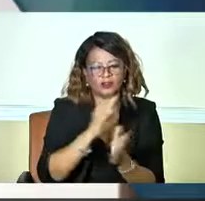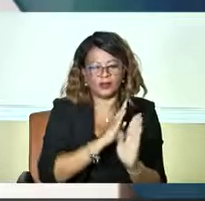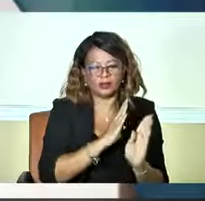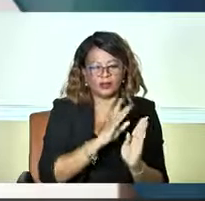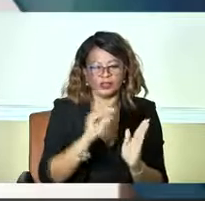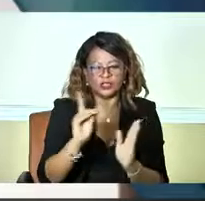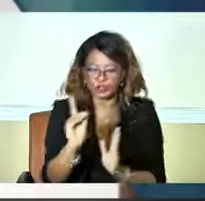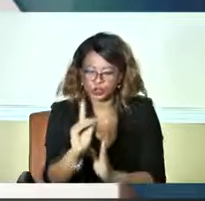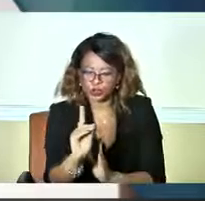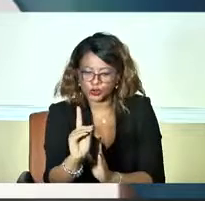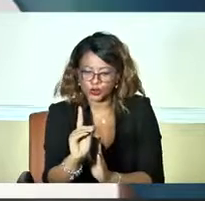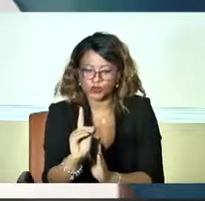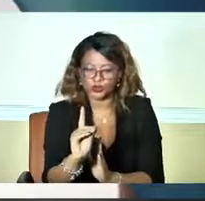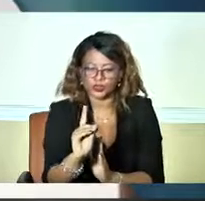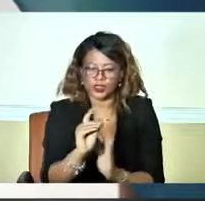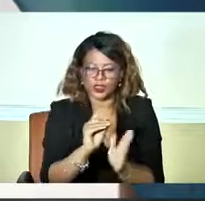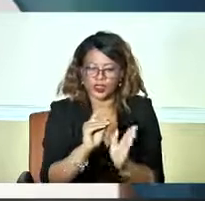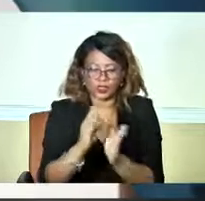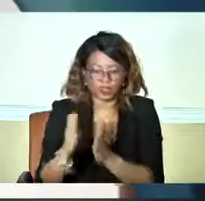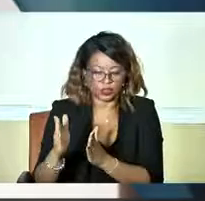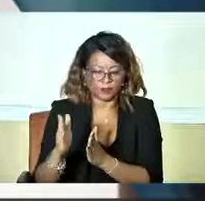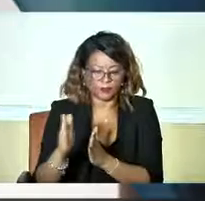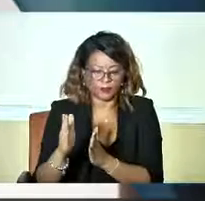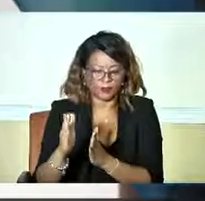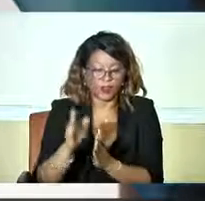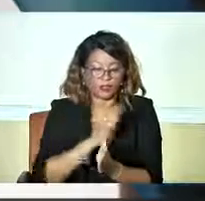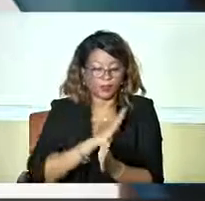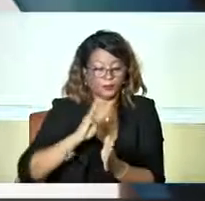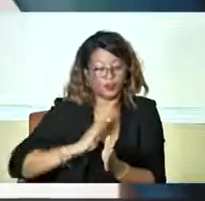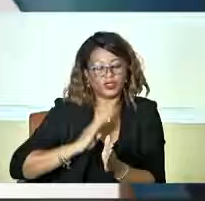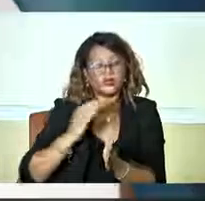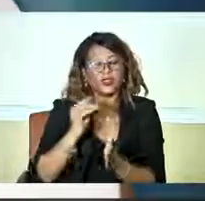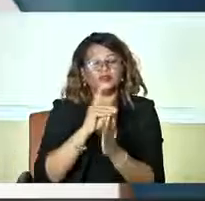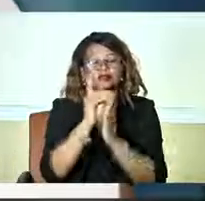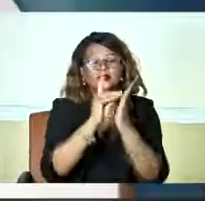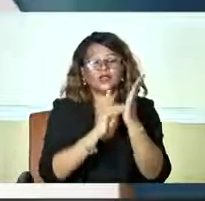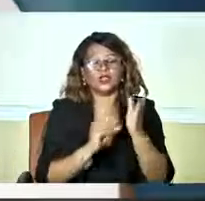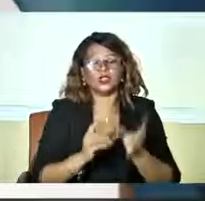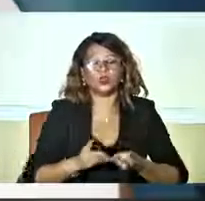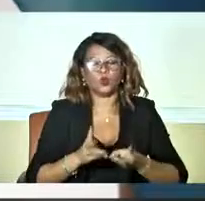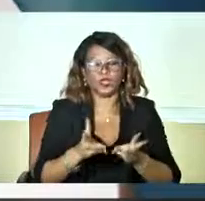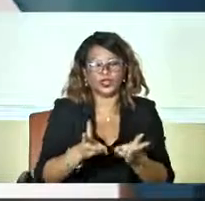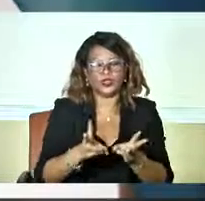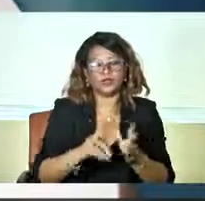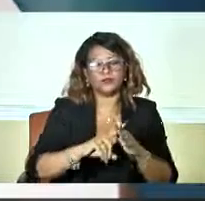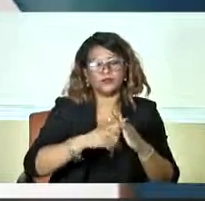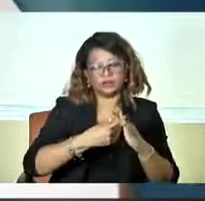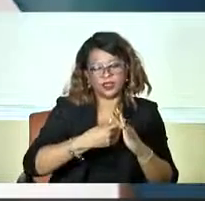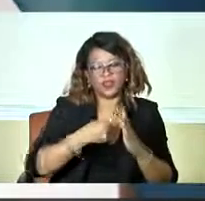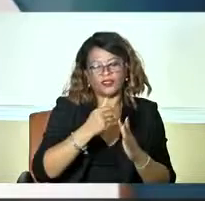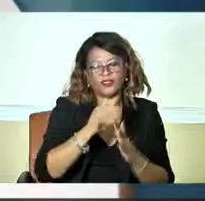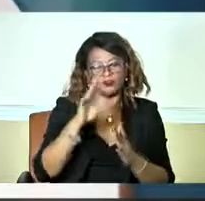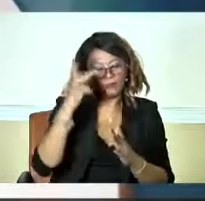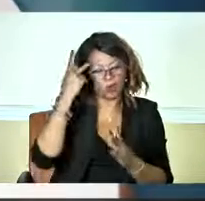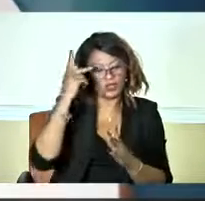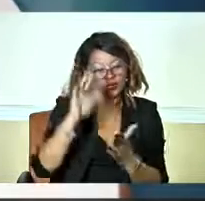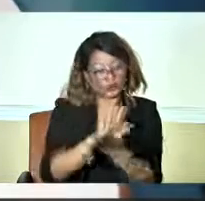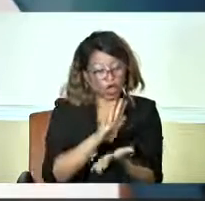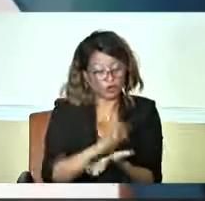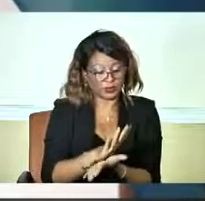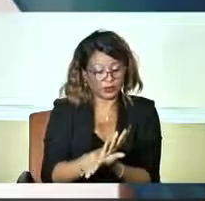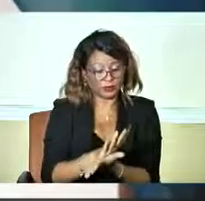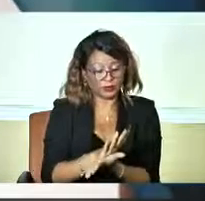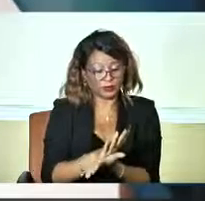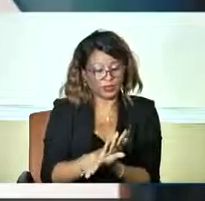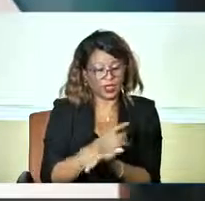Bahamian digital agenda. The board is now designing ways to implement this policy document.